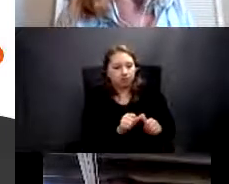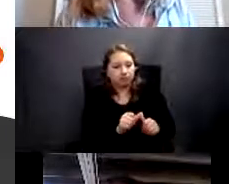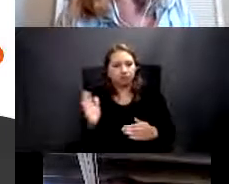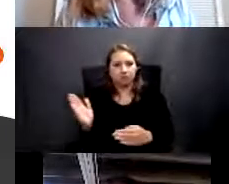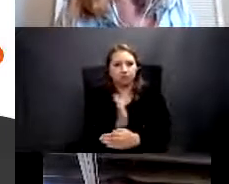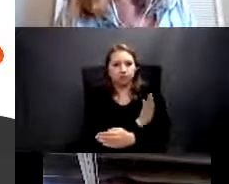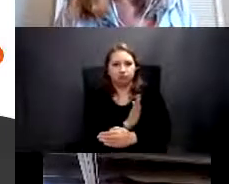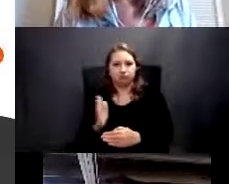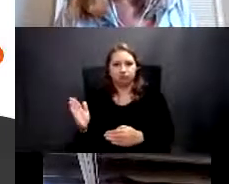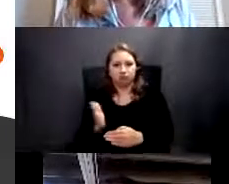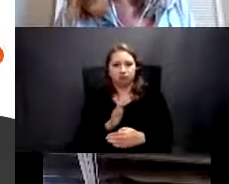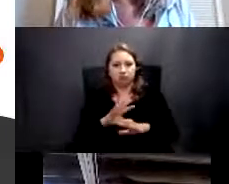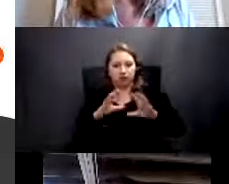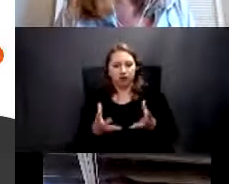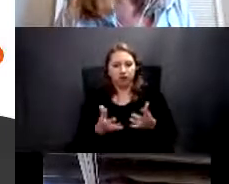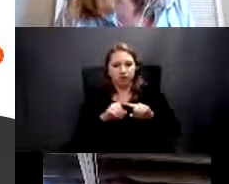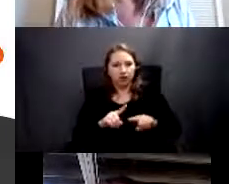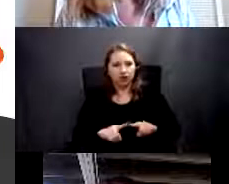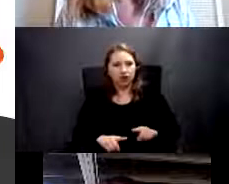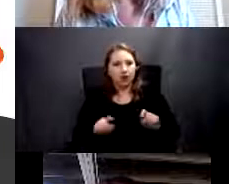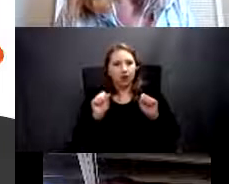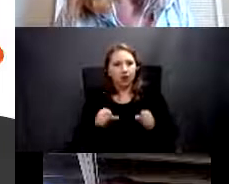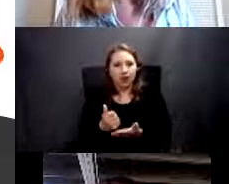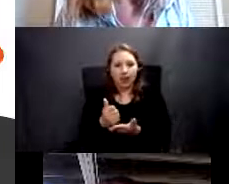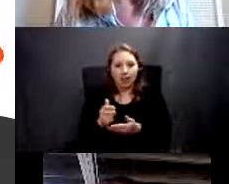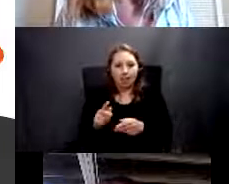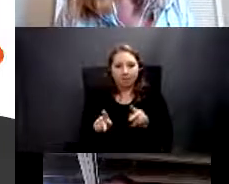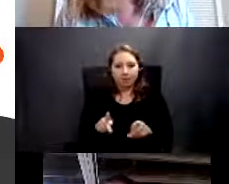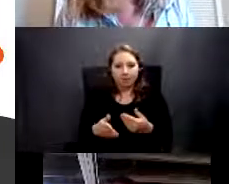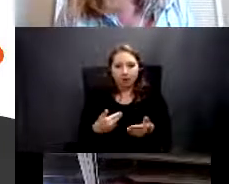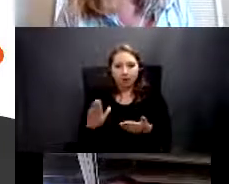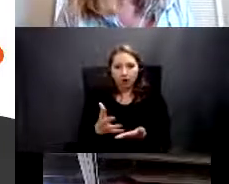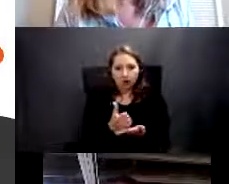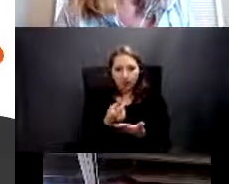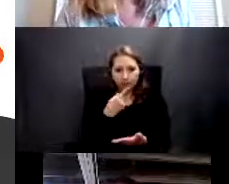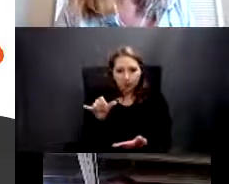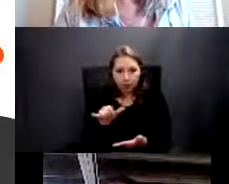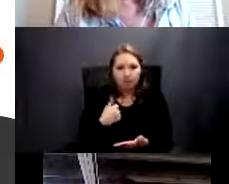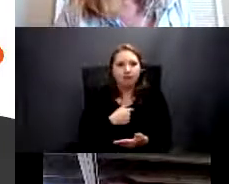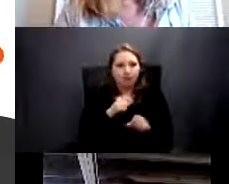that I'm able to help people no matter what income level they're at. That's been helpful.